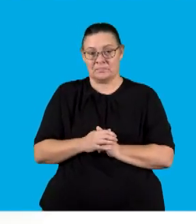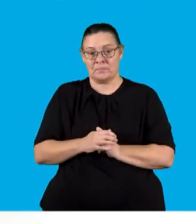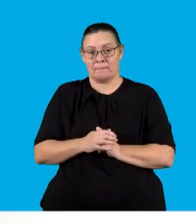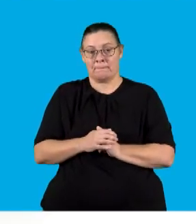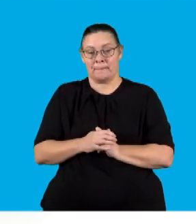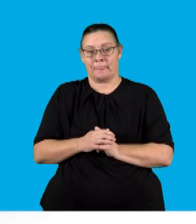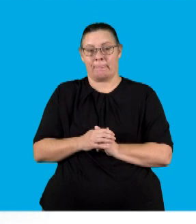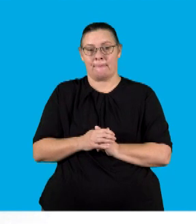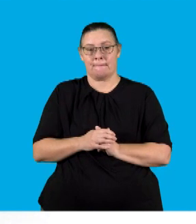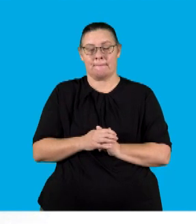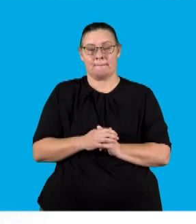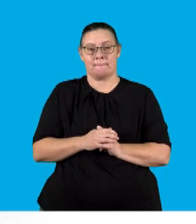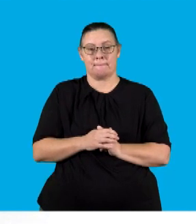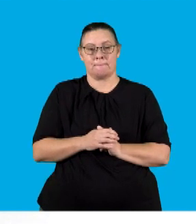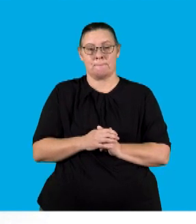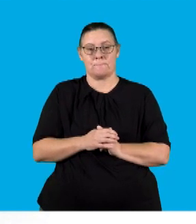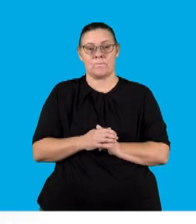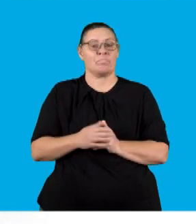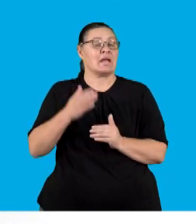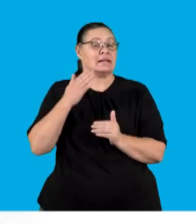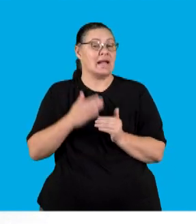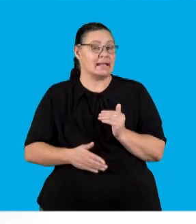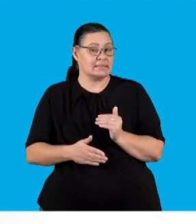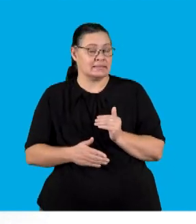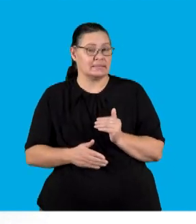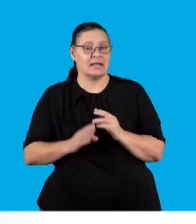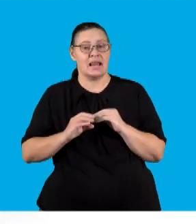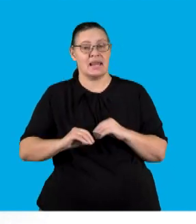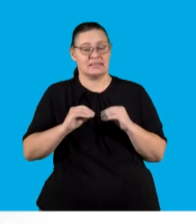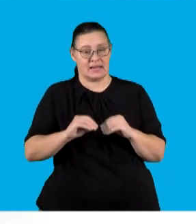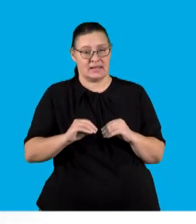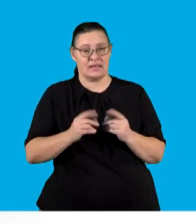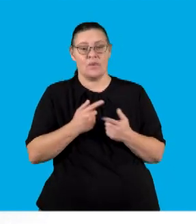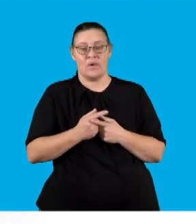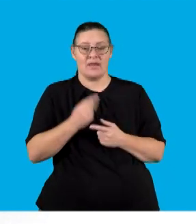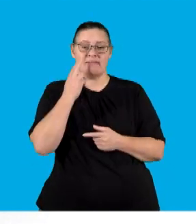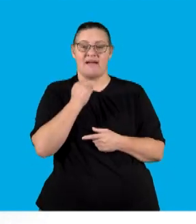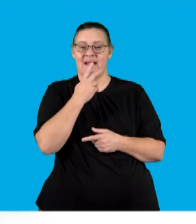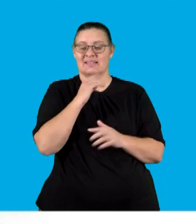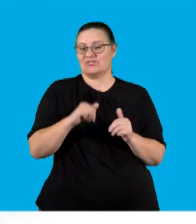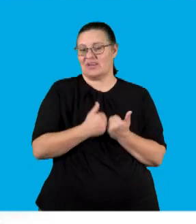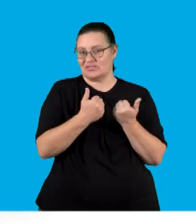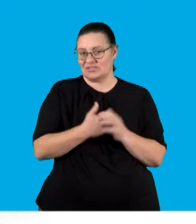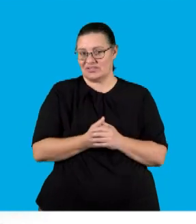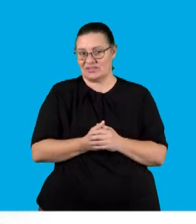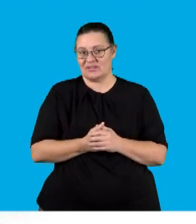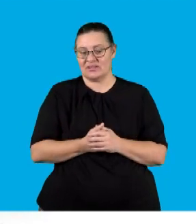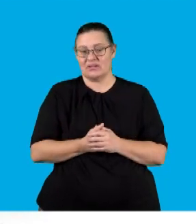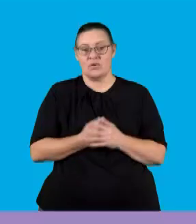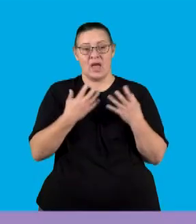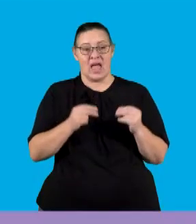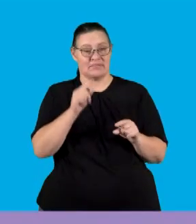that input value. Let's end off our lesson with a nice